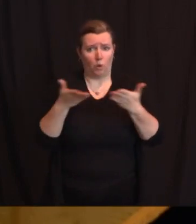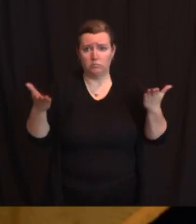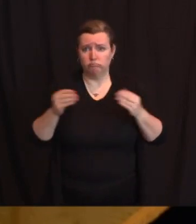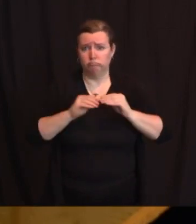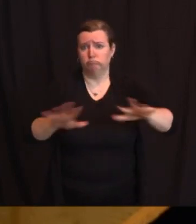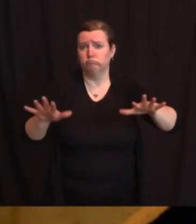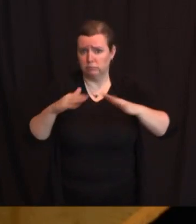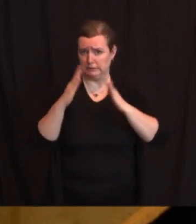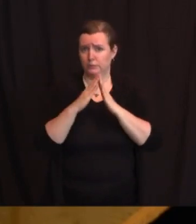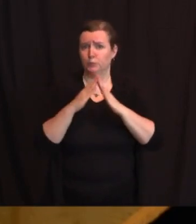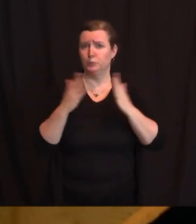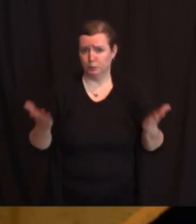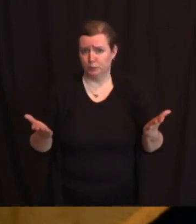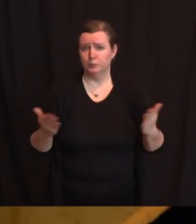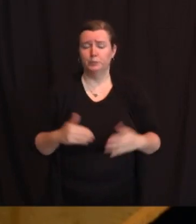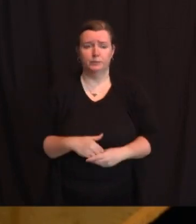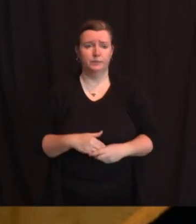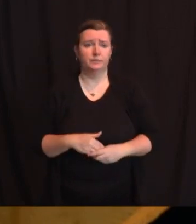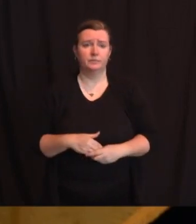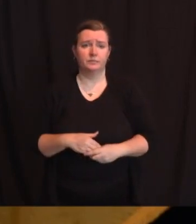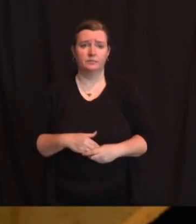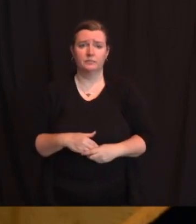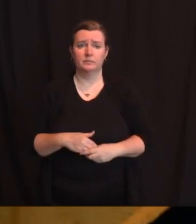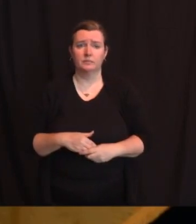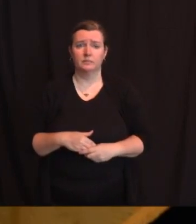Testing of seasonal workers in South Jersey has